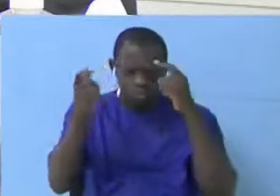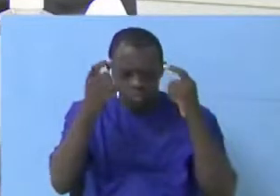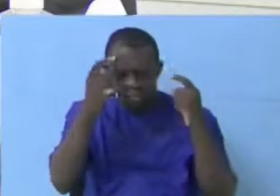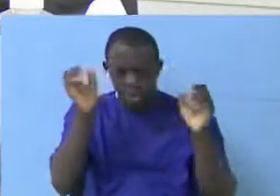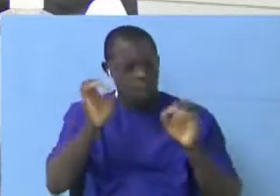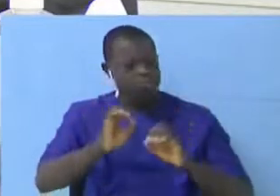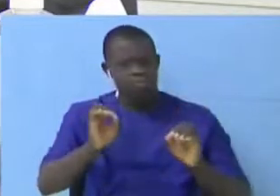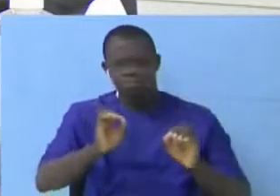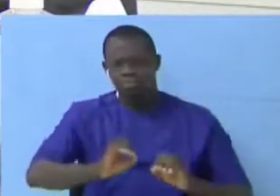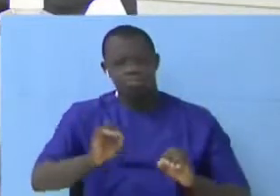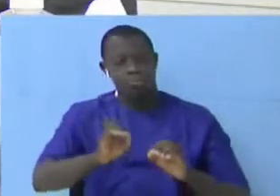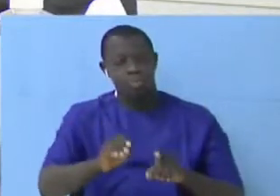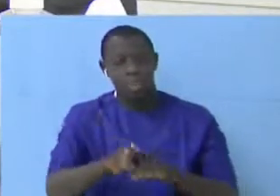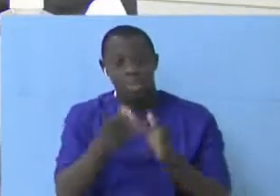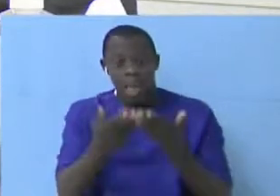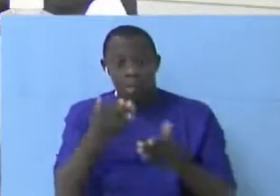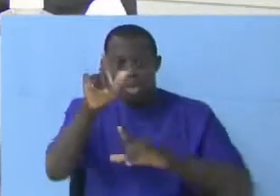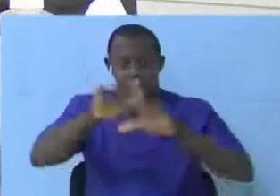this point.